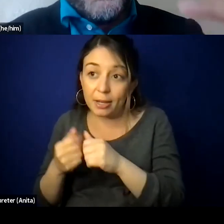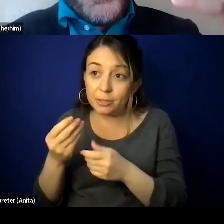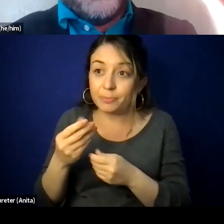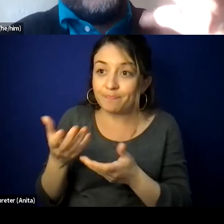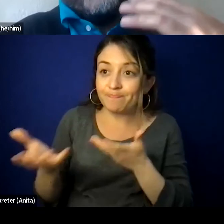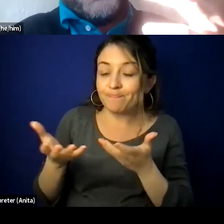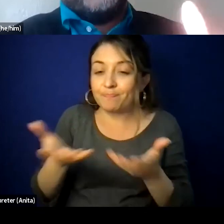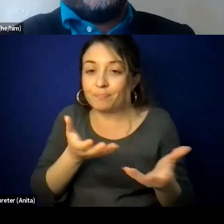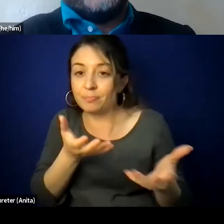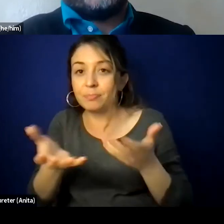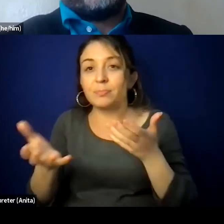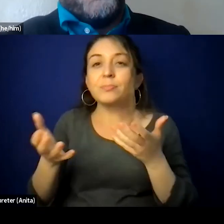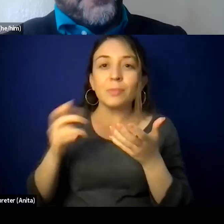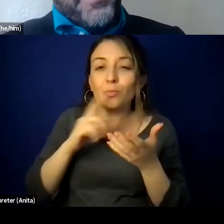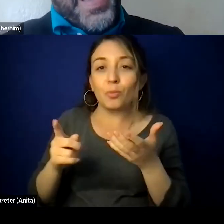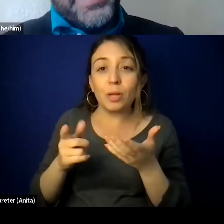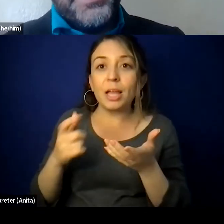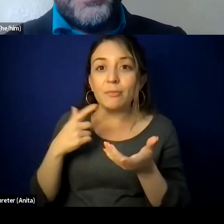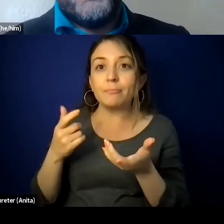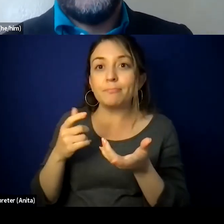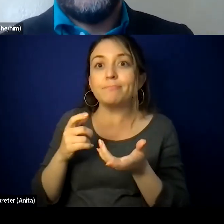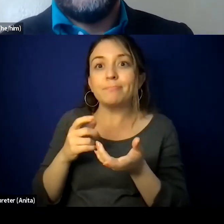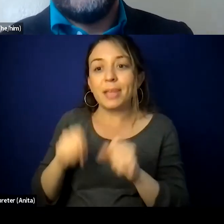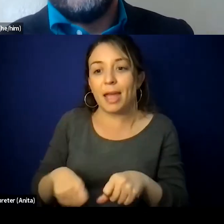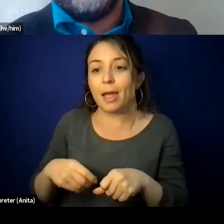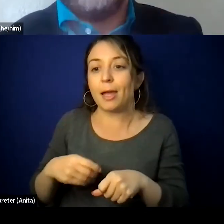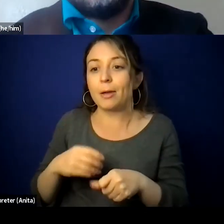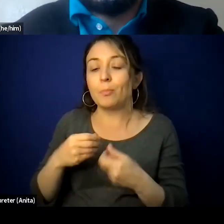So I do take some comfort in that.